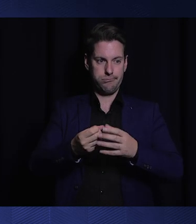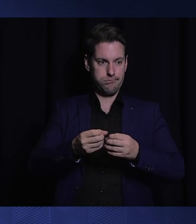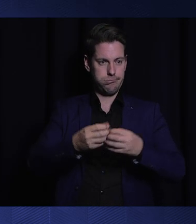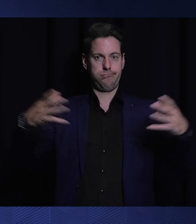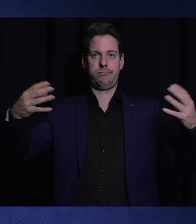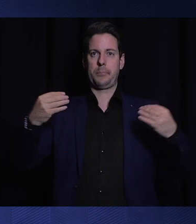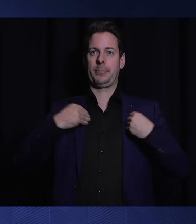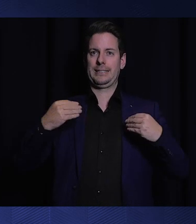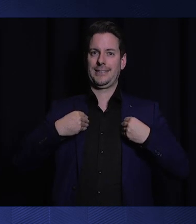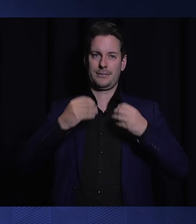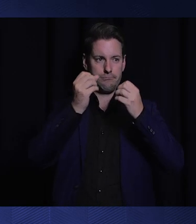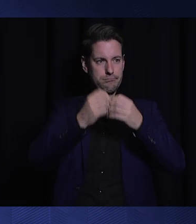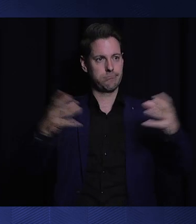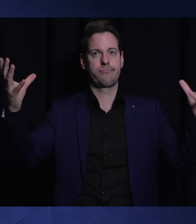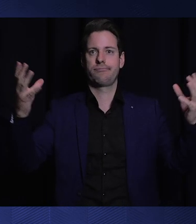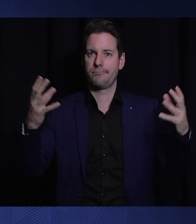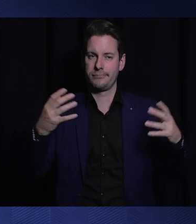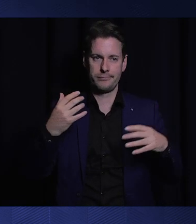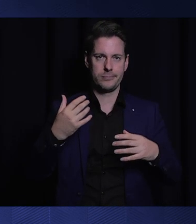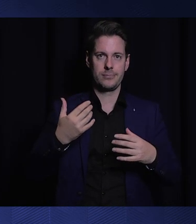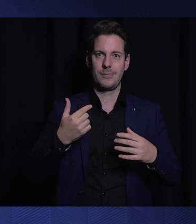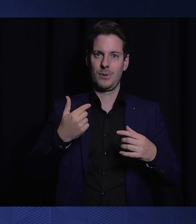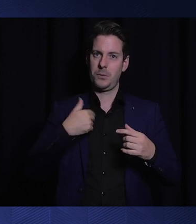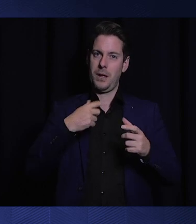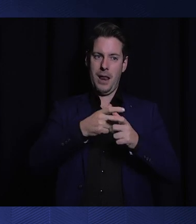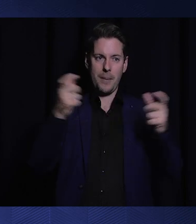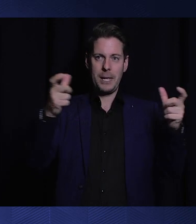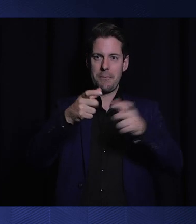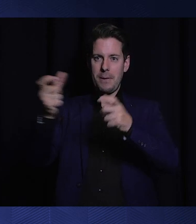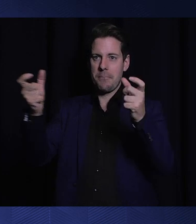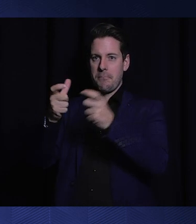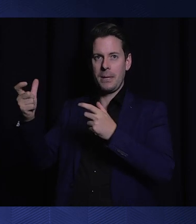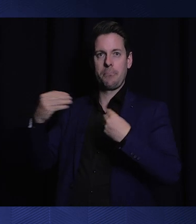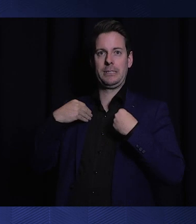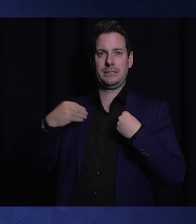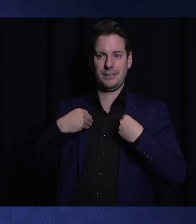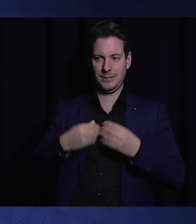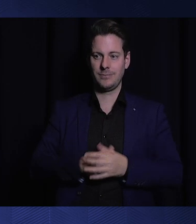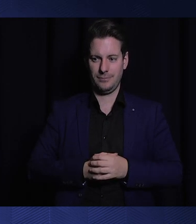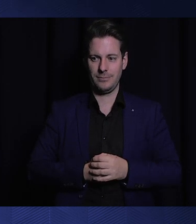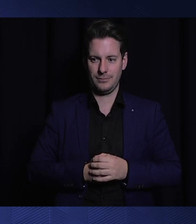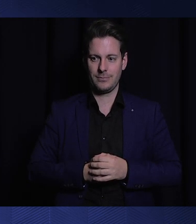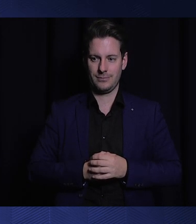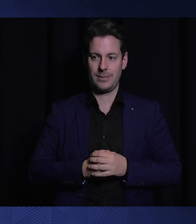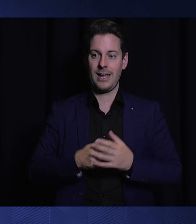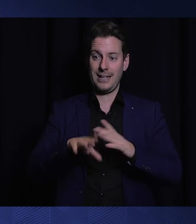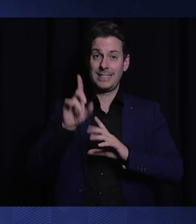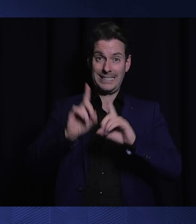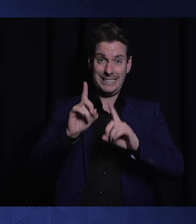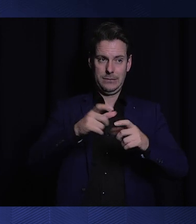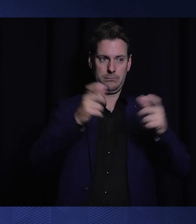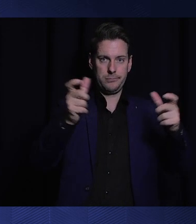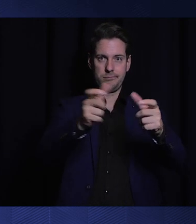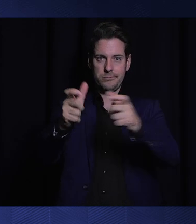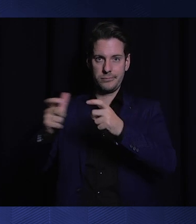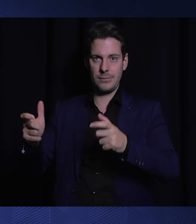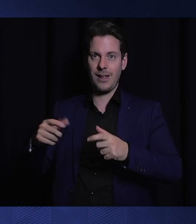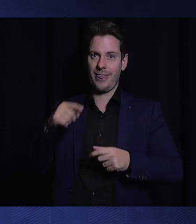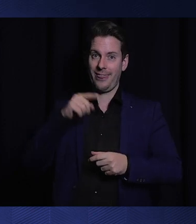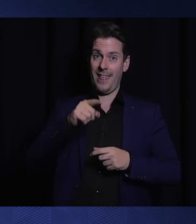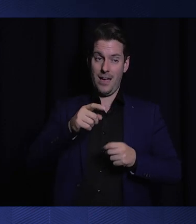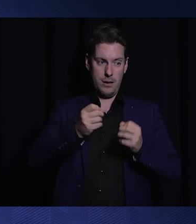well as large-scale urbanization. This rapid progress has led to serious water